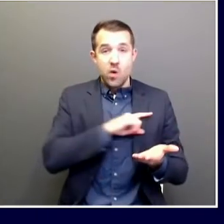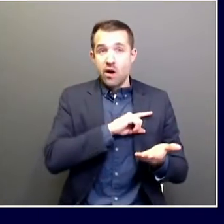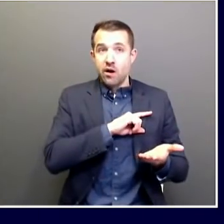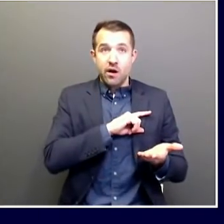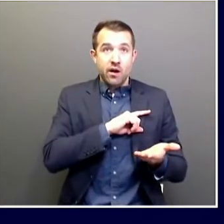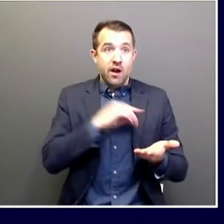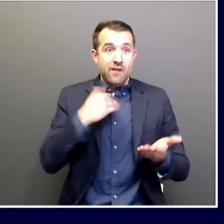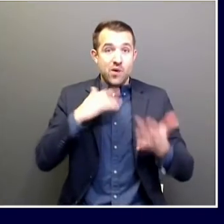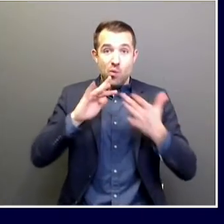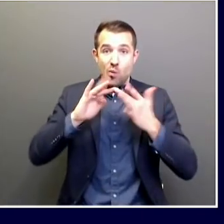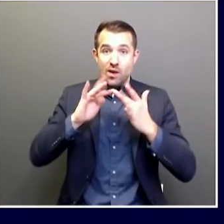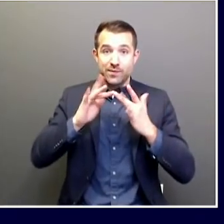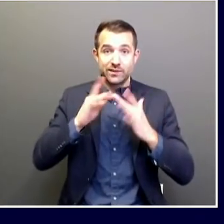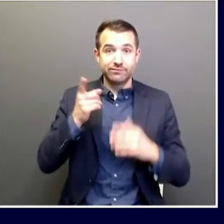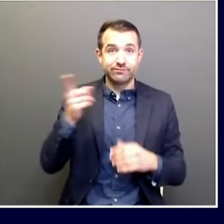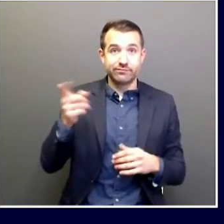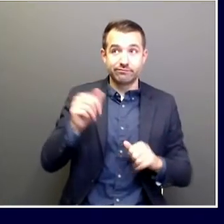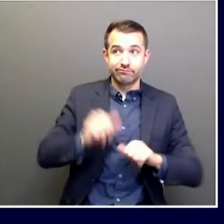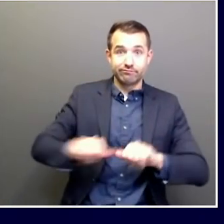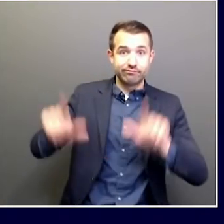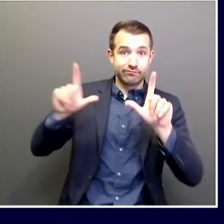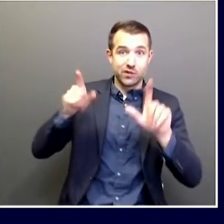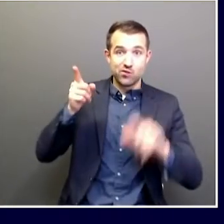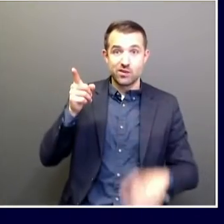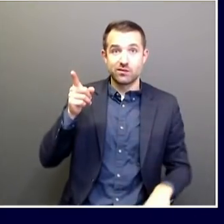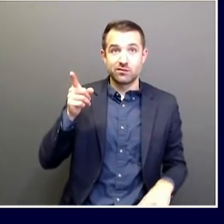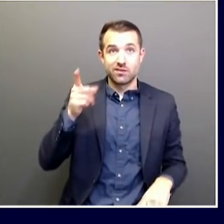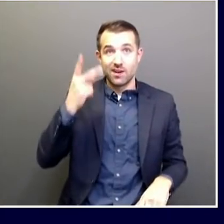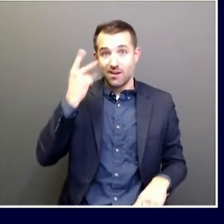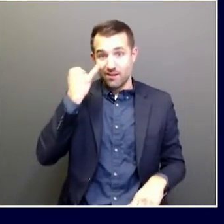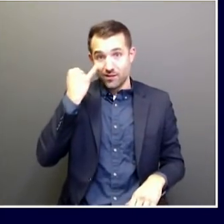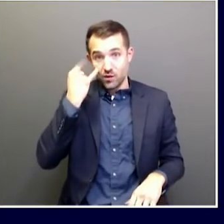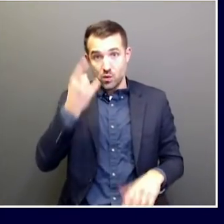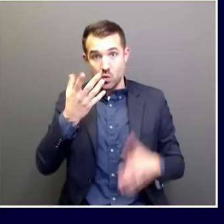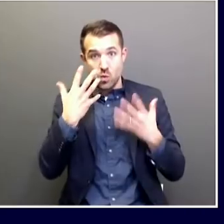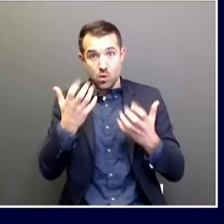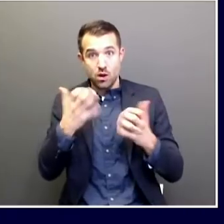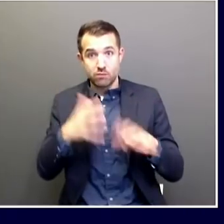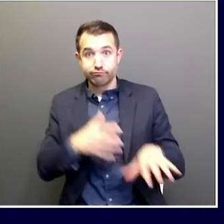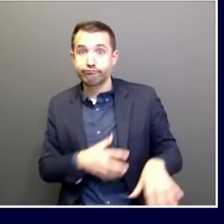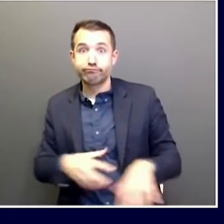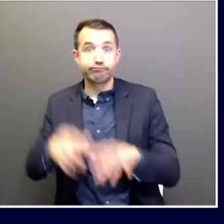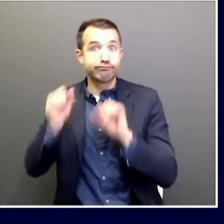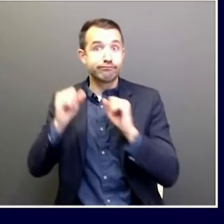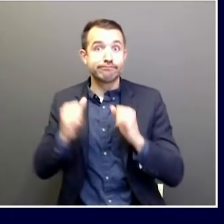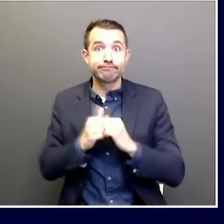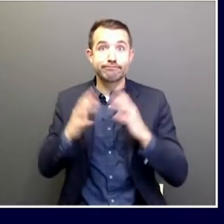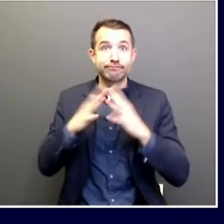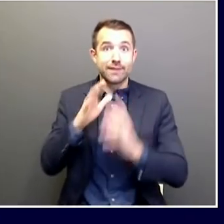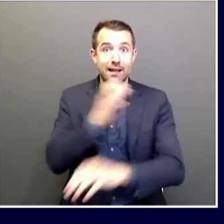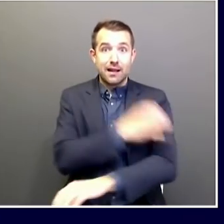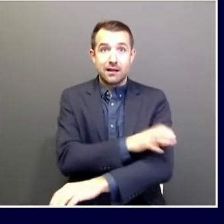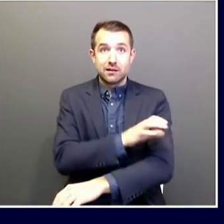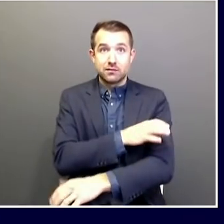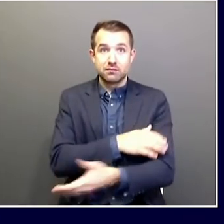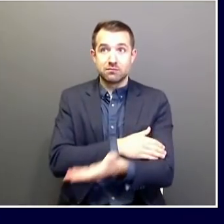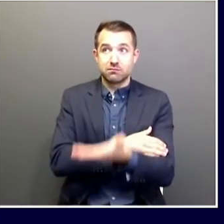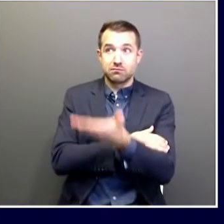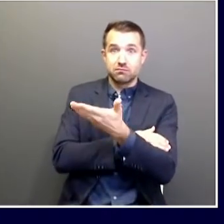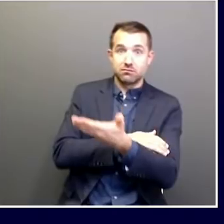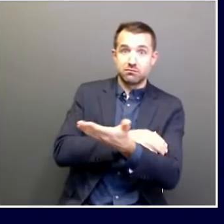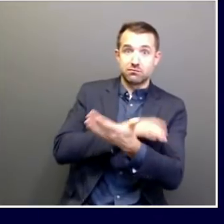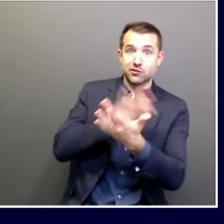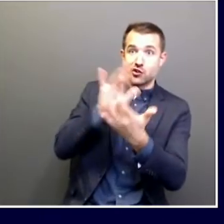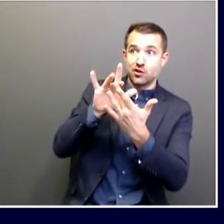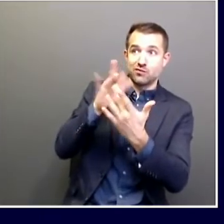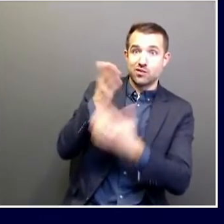where groups can still ask for and apply to host a pop-up clinic. In effect, if they can get folks together, we can work to try to get